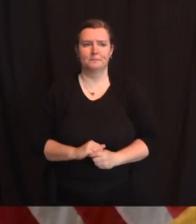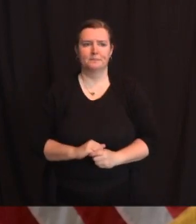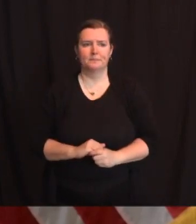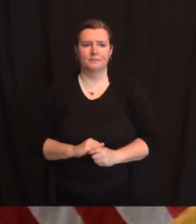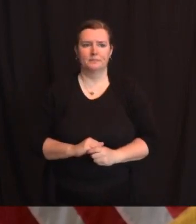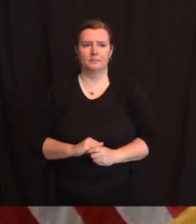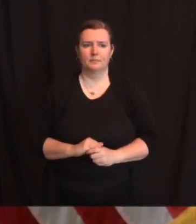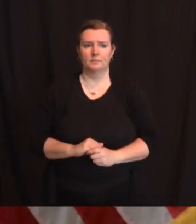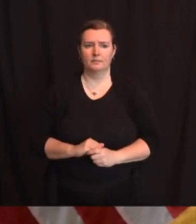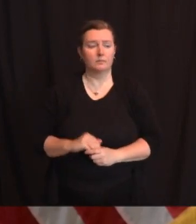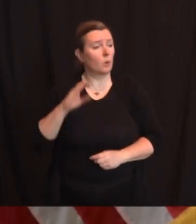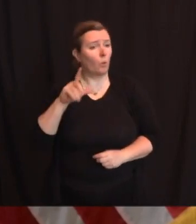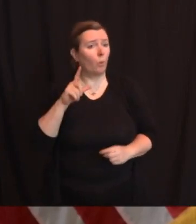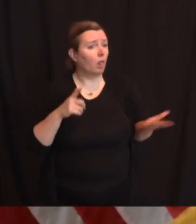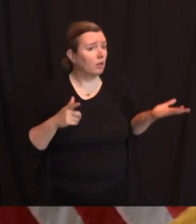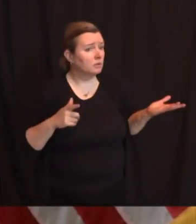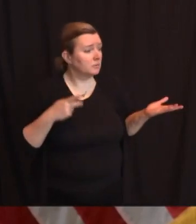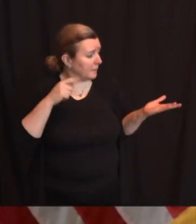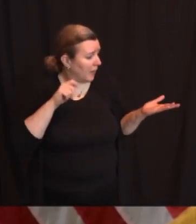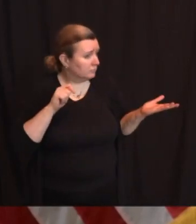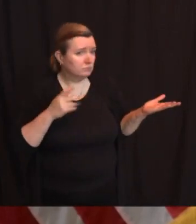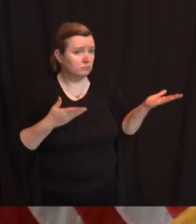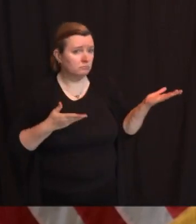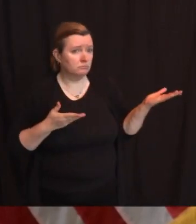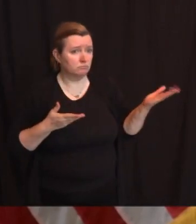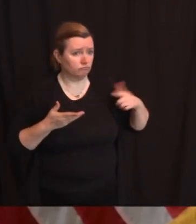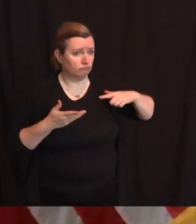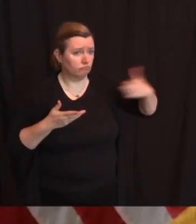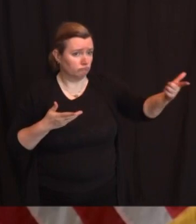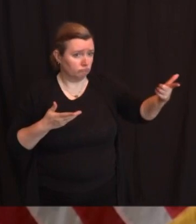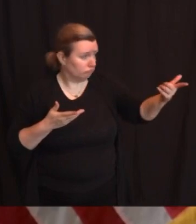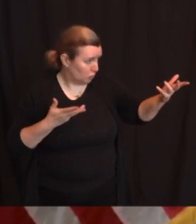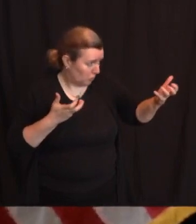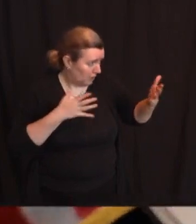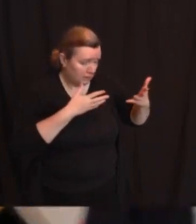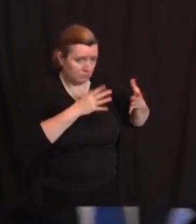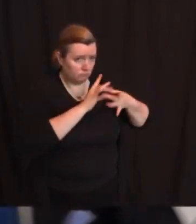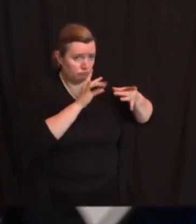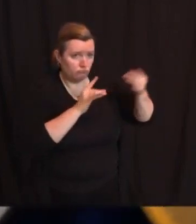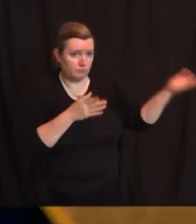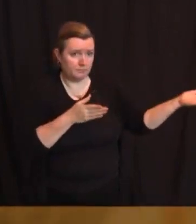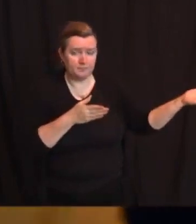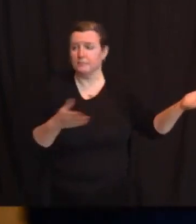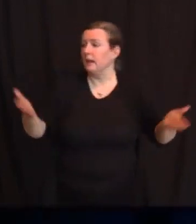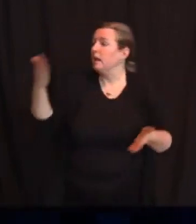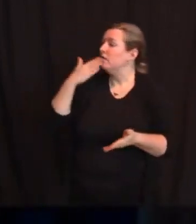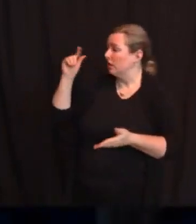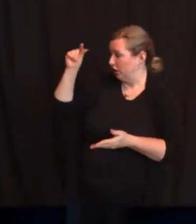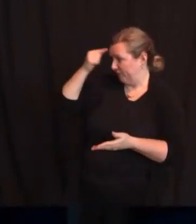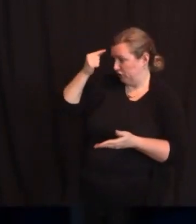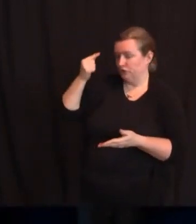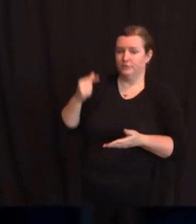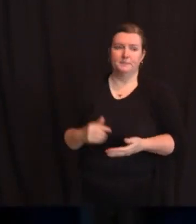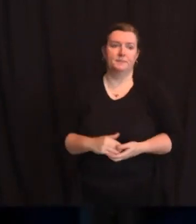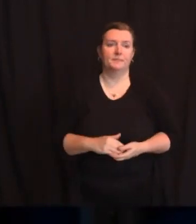Anything on compliance, PPE, infrastructure, other matters? Great to be with you. Thanks, Governor. Good afternoon. Very